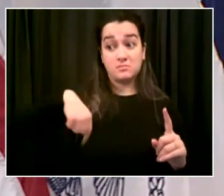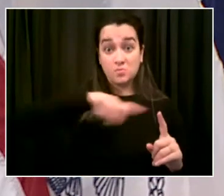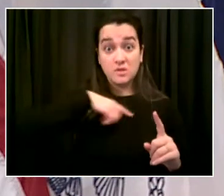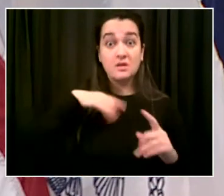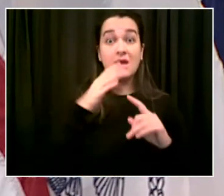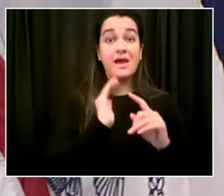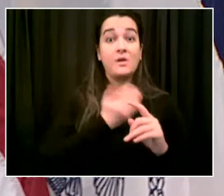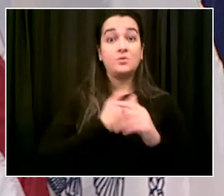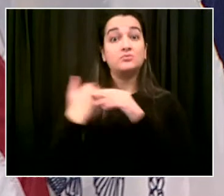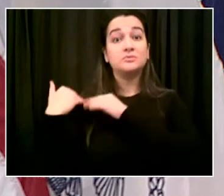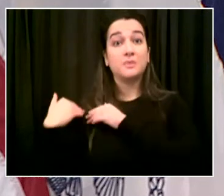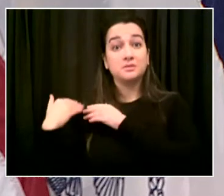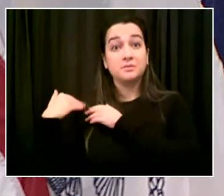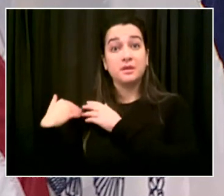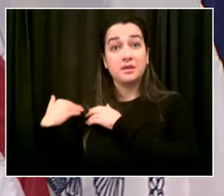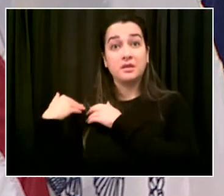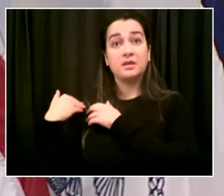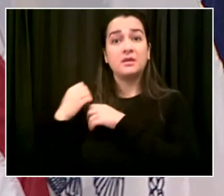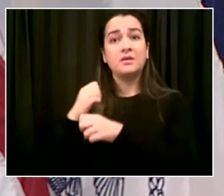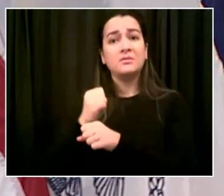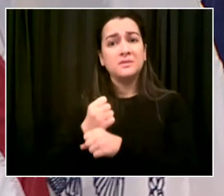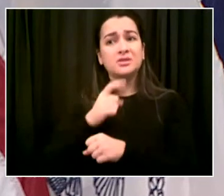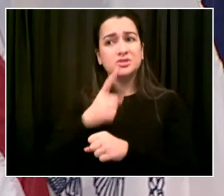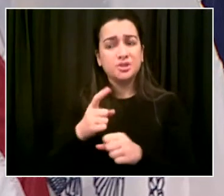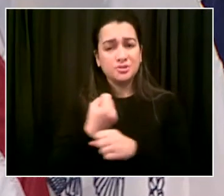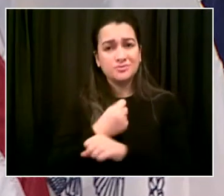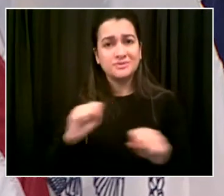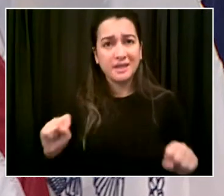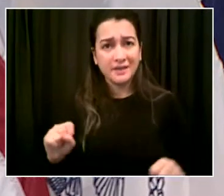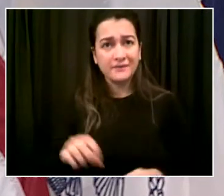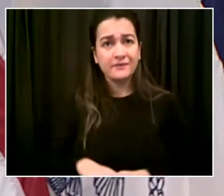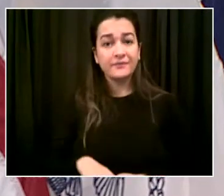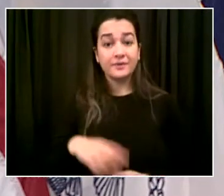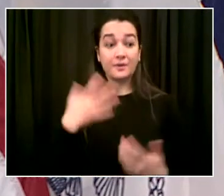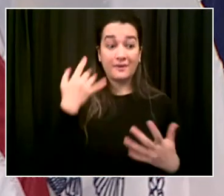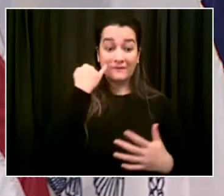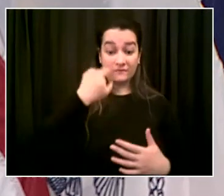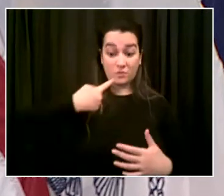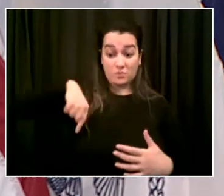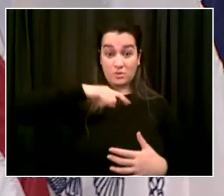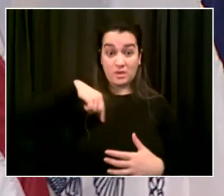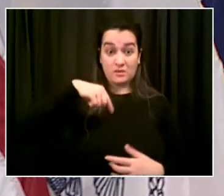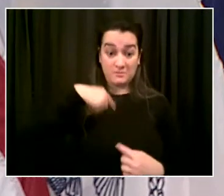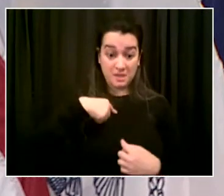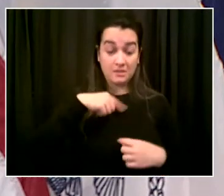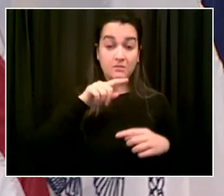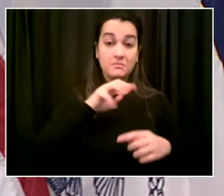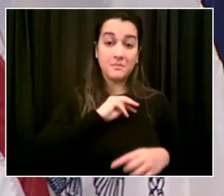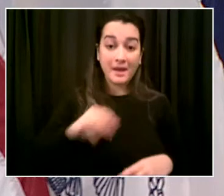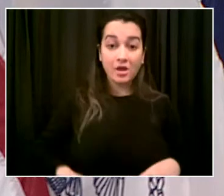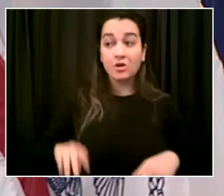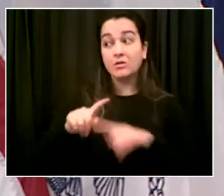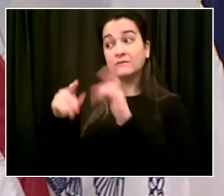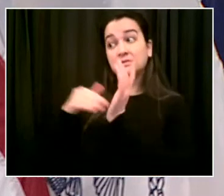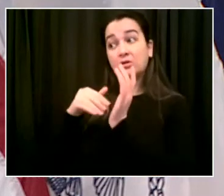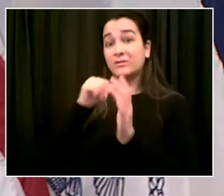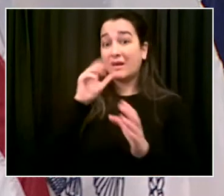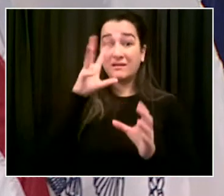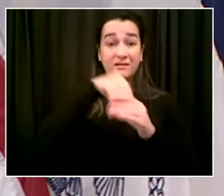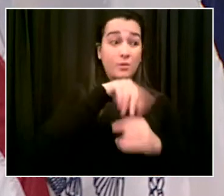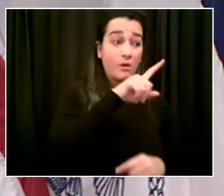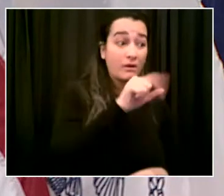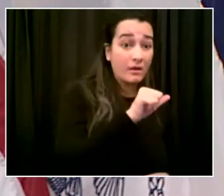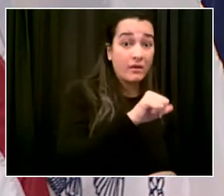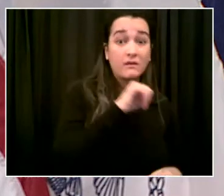greater need. I don't want to get a vaccination when a senior citizen could be getting that vaccination or a first responder could be getting that